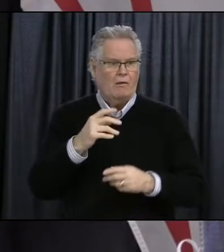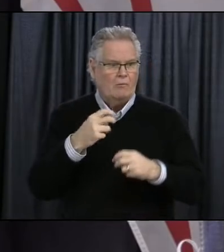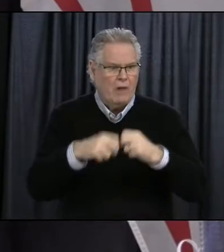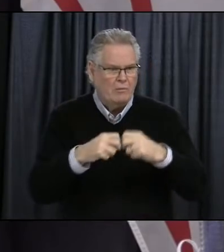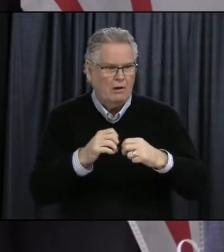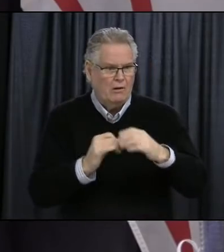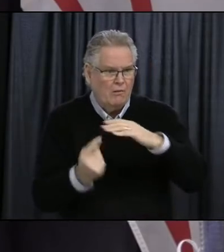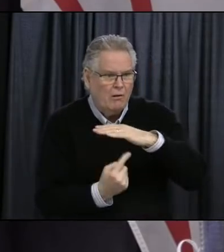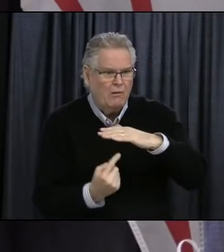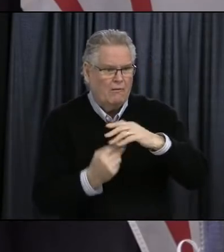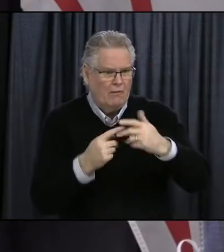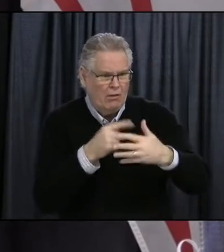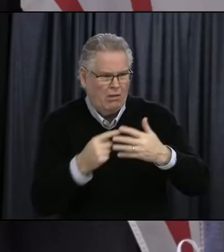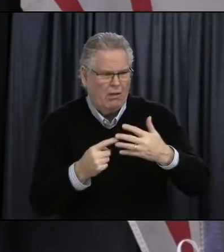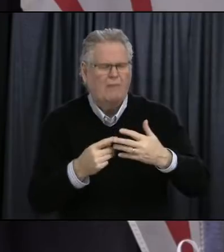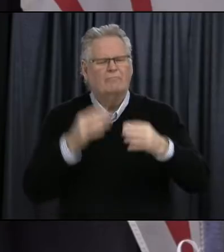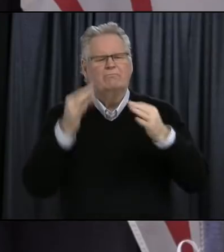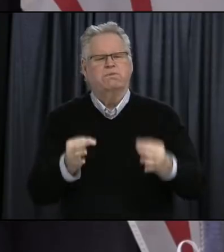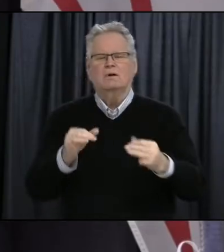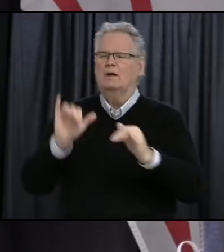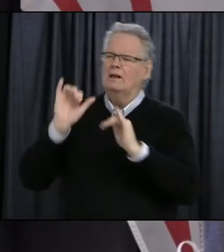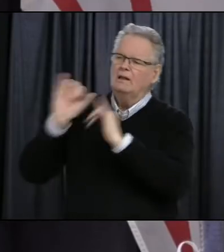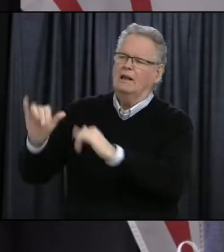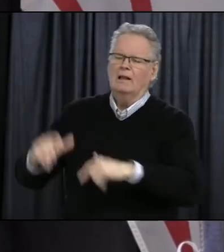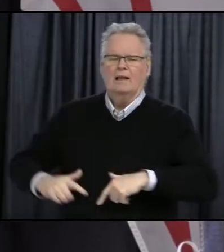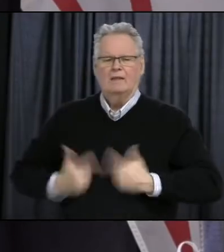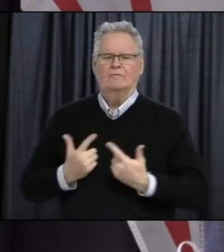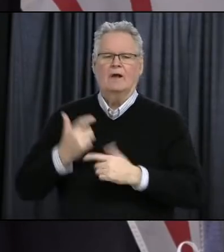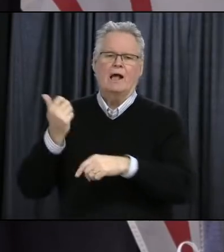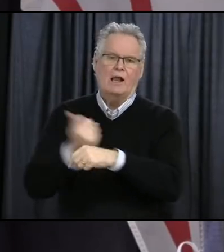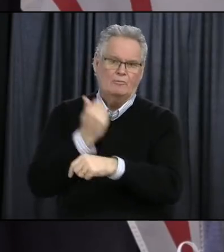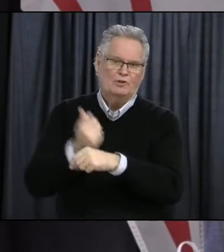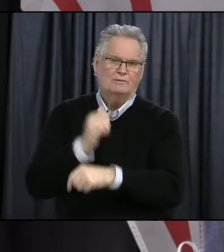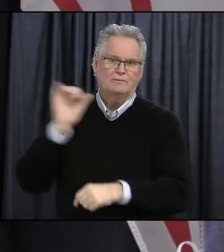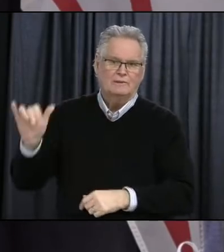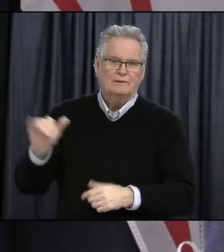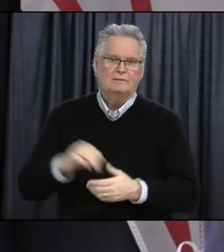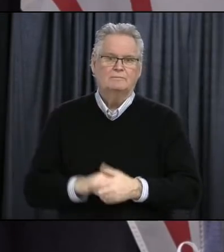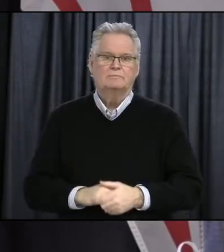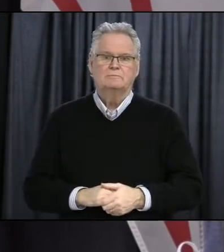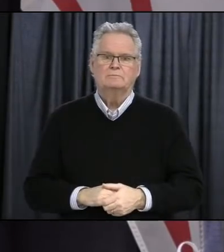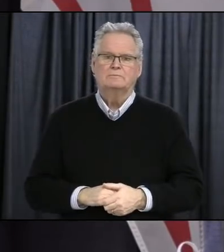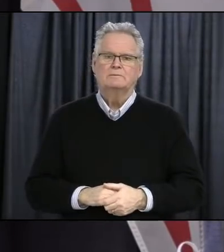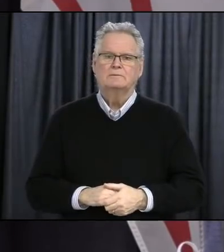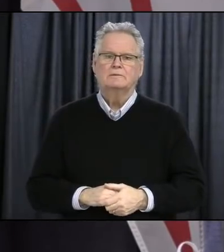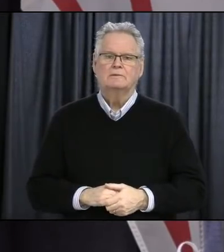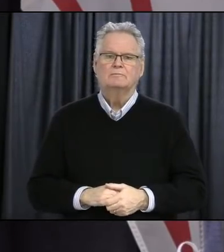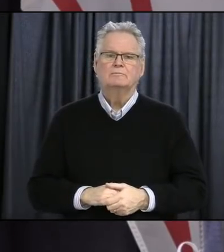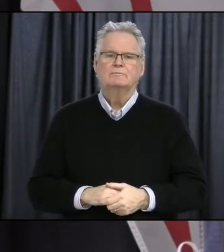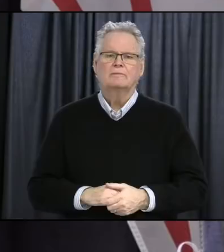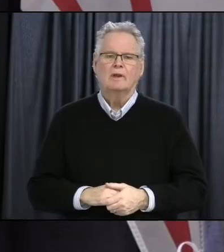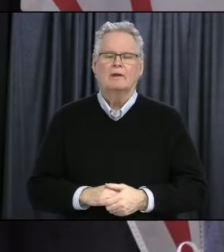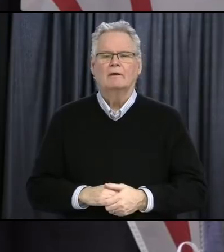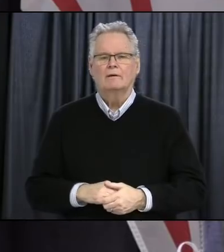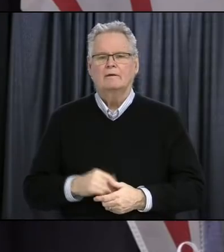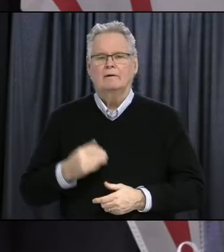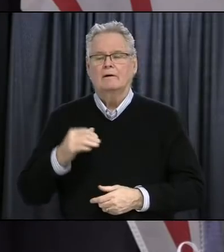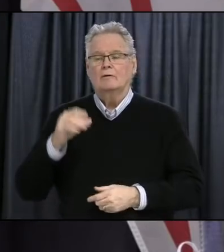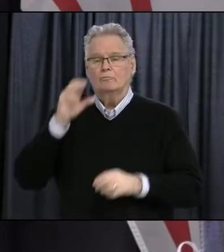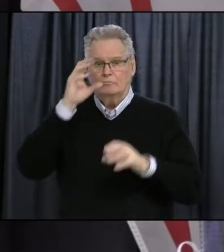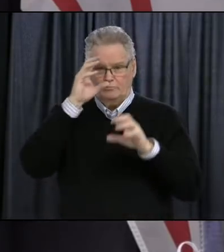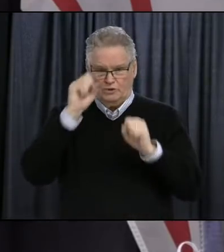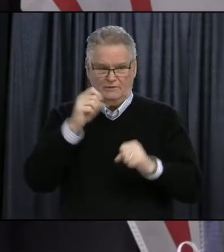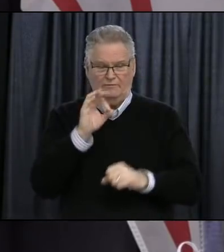province has recognized the stress and strain that rotational workers and their families have been under during this COVID-19